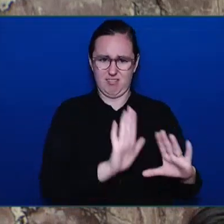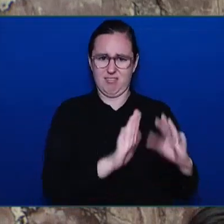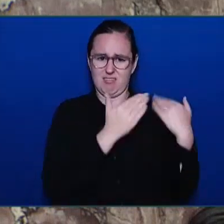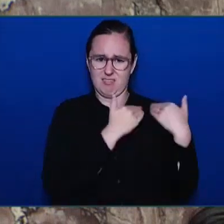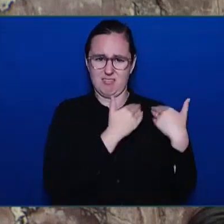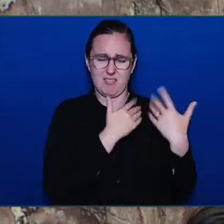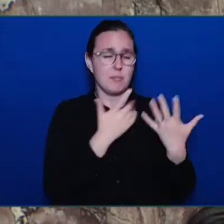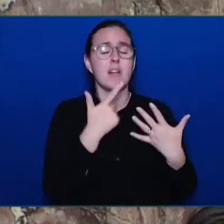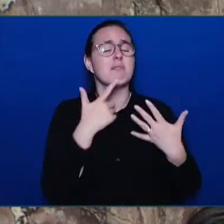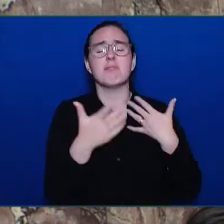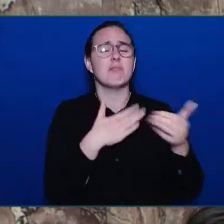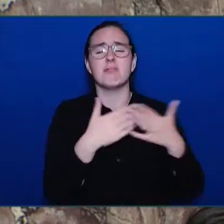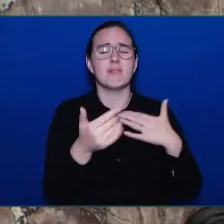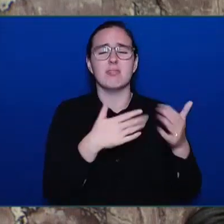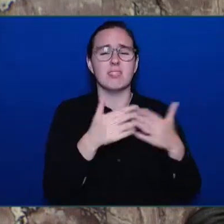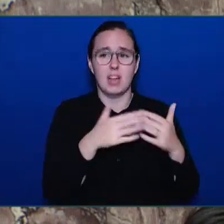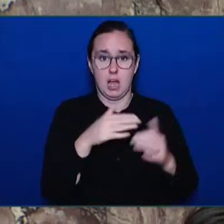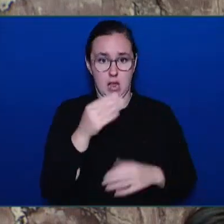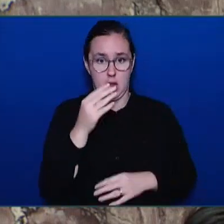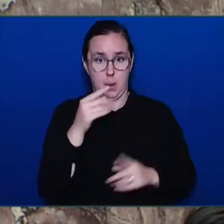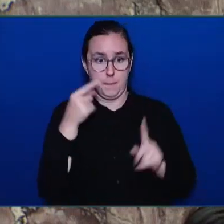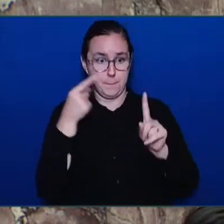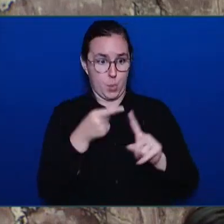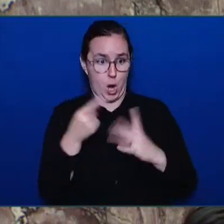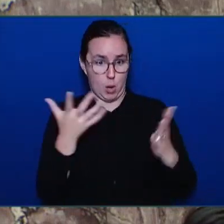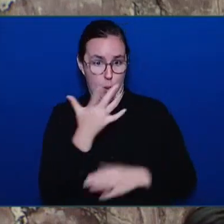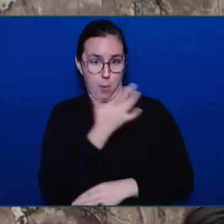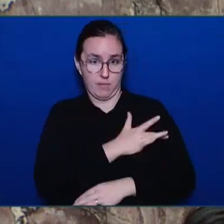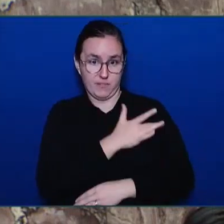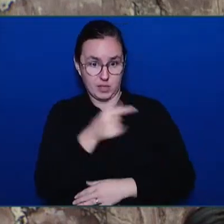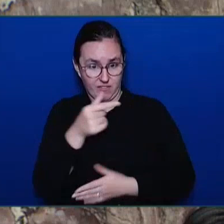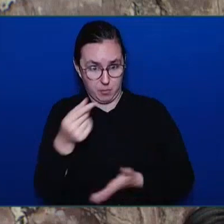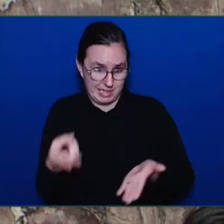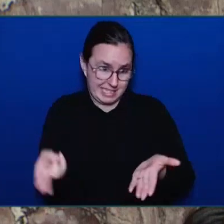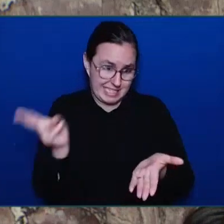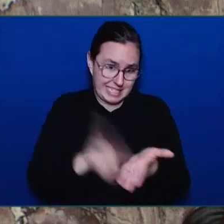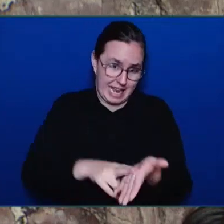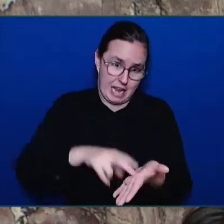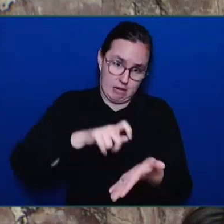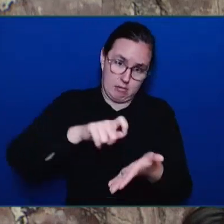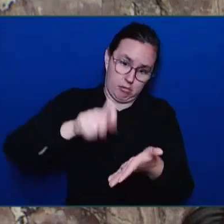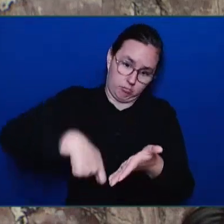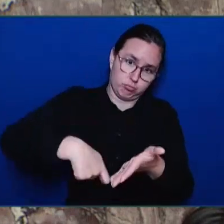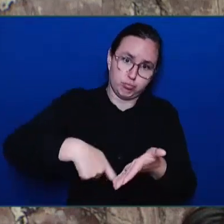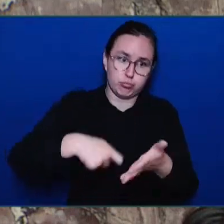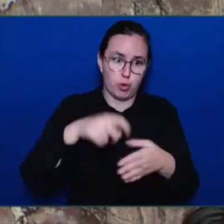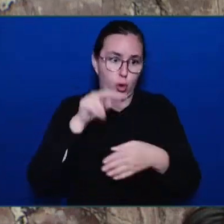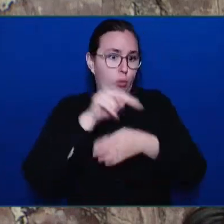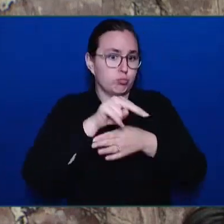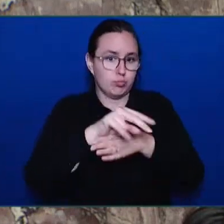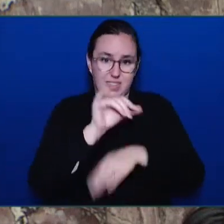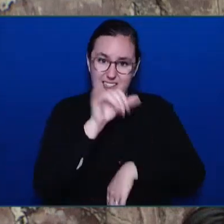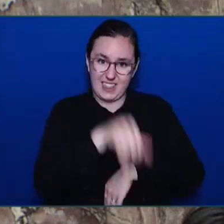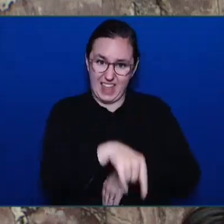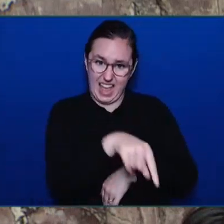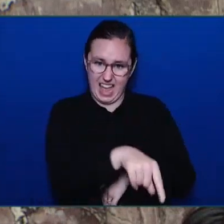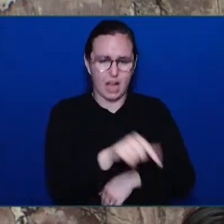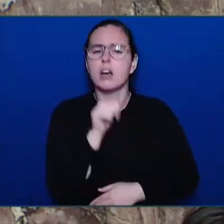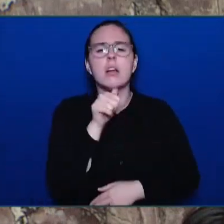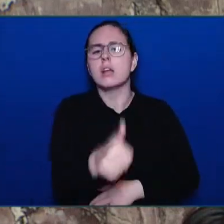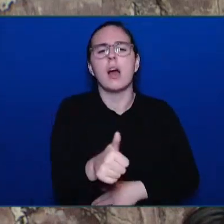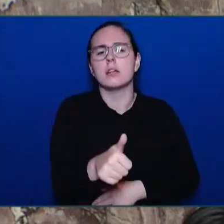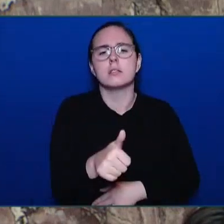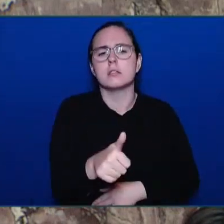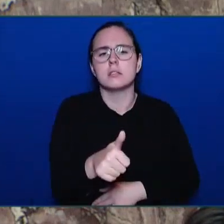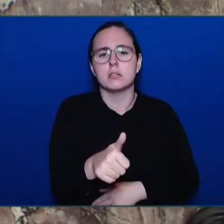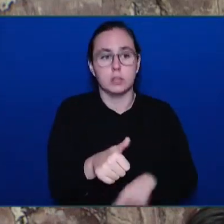them. So, Honourable Speaker, his colleagues were wrong yesterday, and he's wrong on that today. What I want to assure the